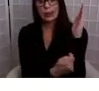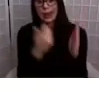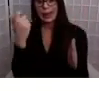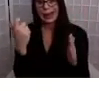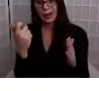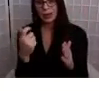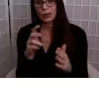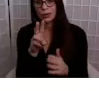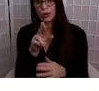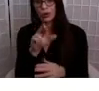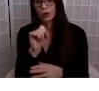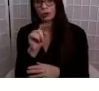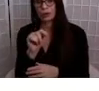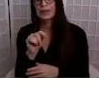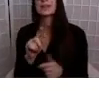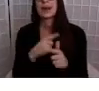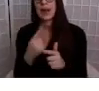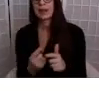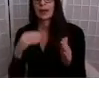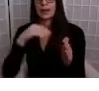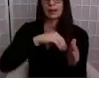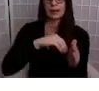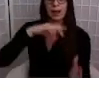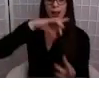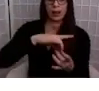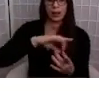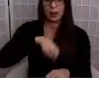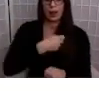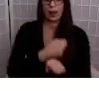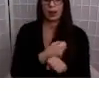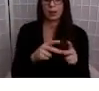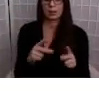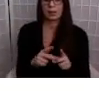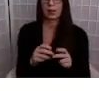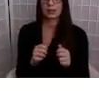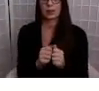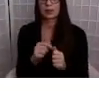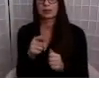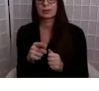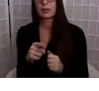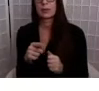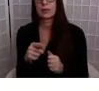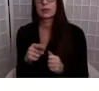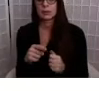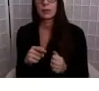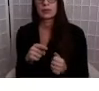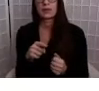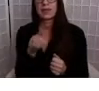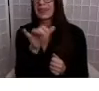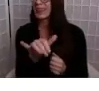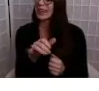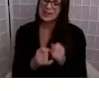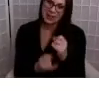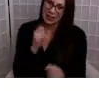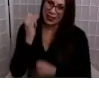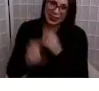plate, and this will heal and become one bone. This is really the last ditch